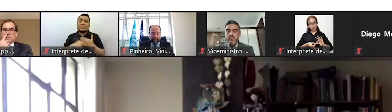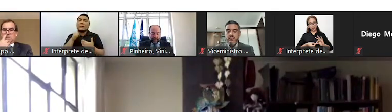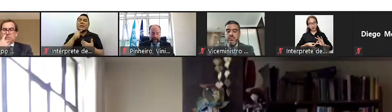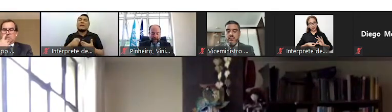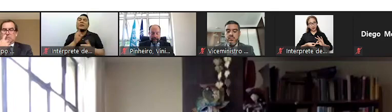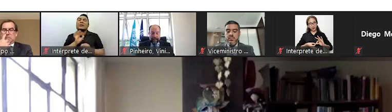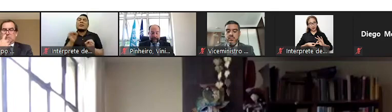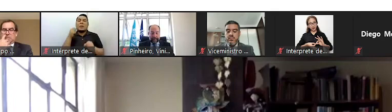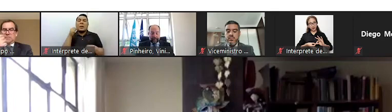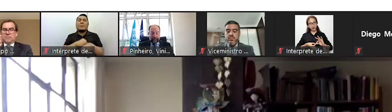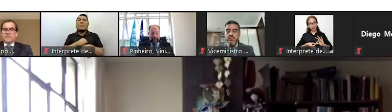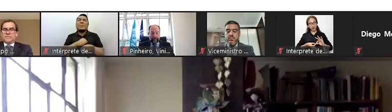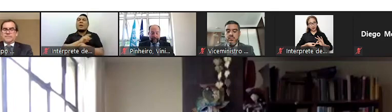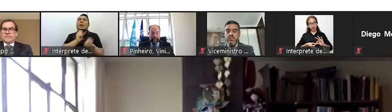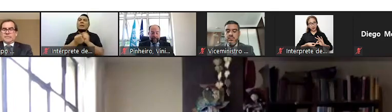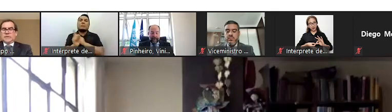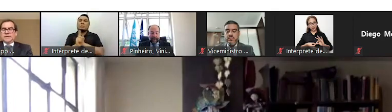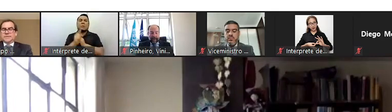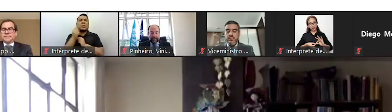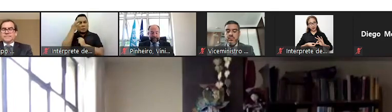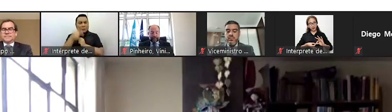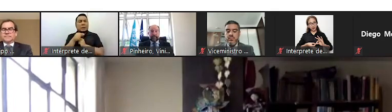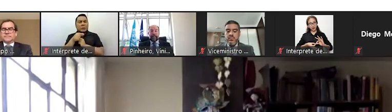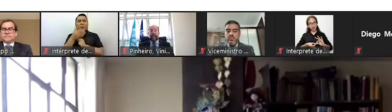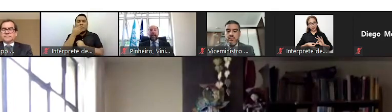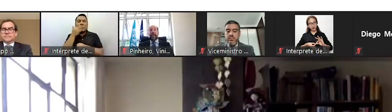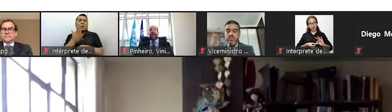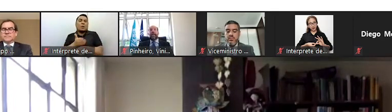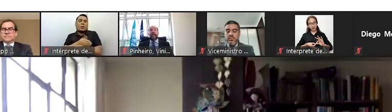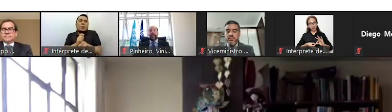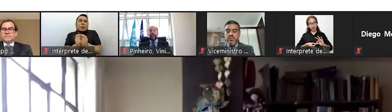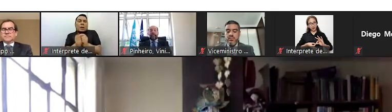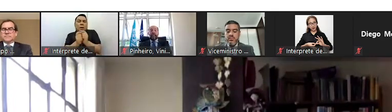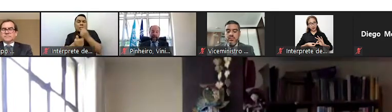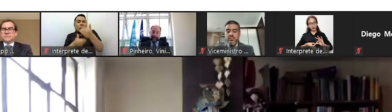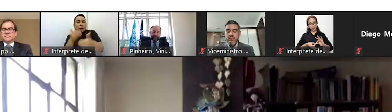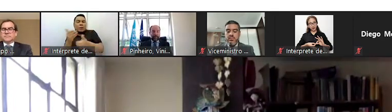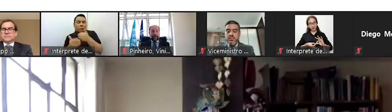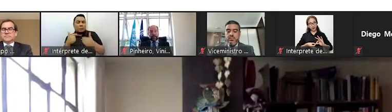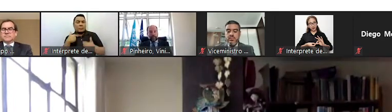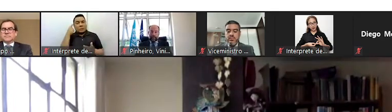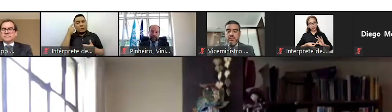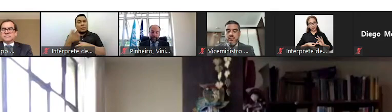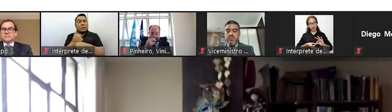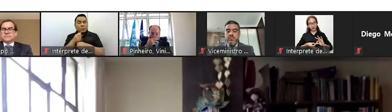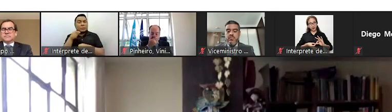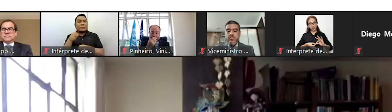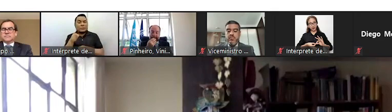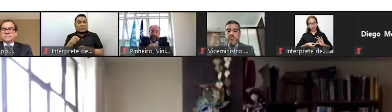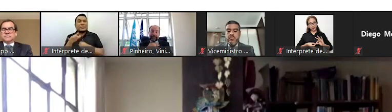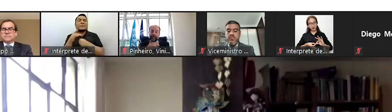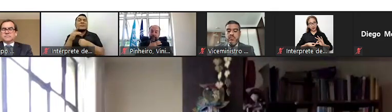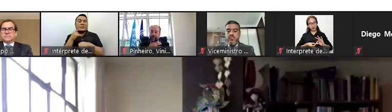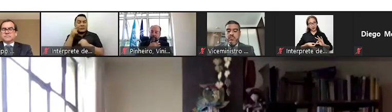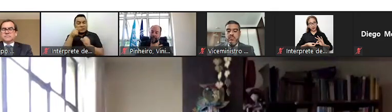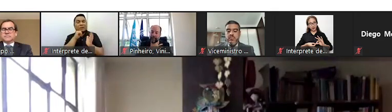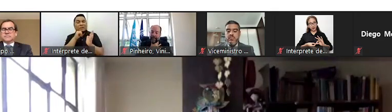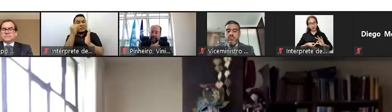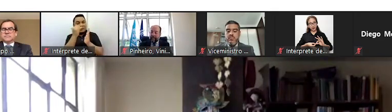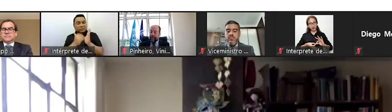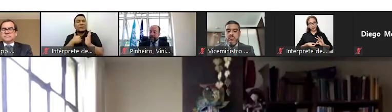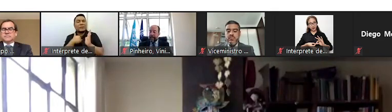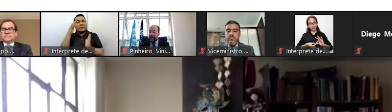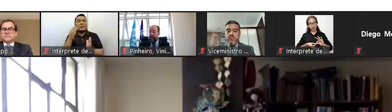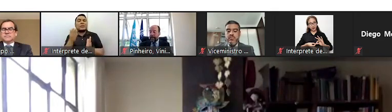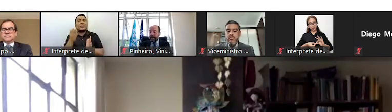we could incorporate these points we know that this plan is not set in stone that we can still improve on it and we need to take into account